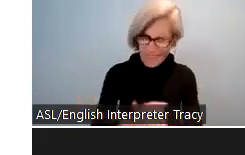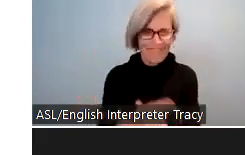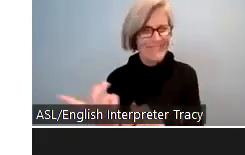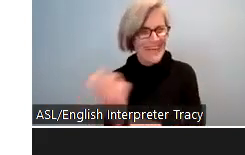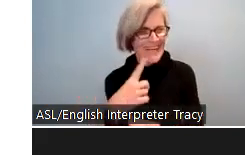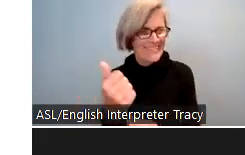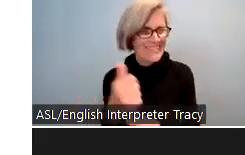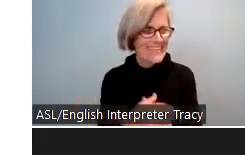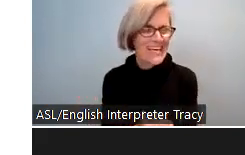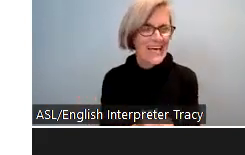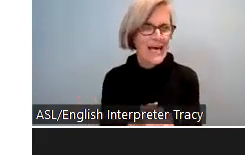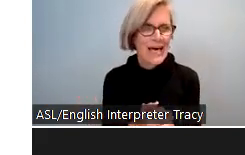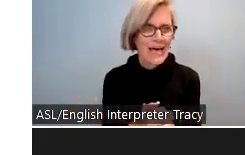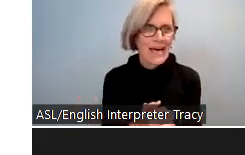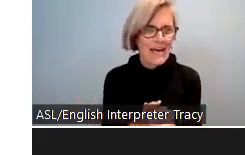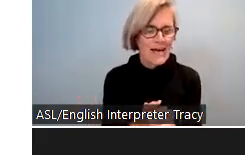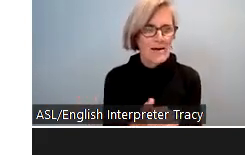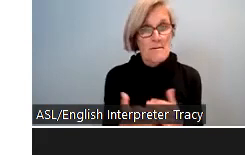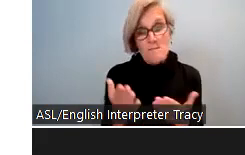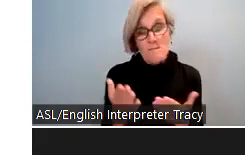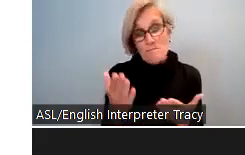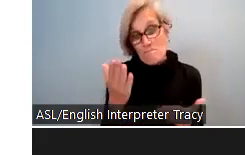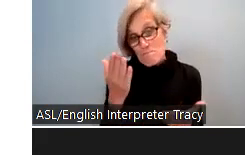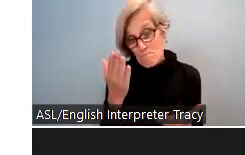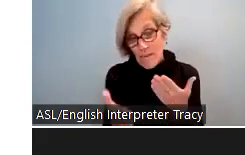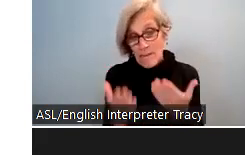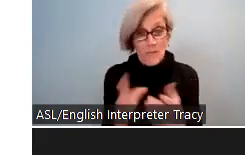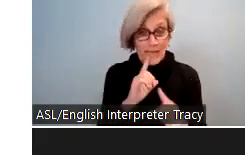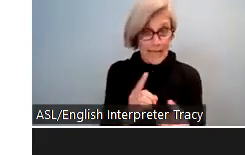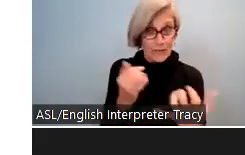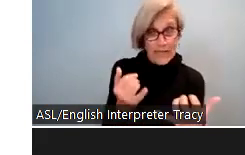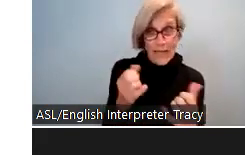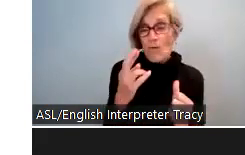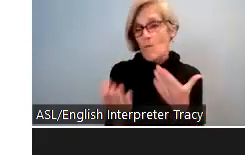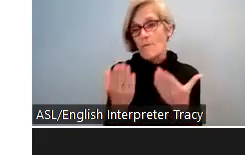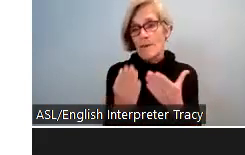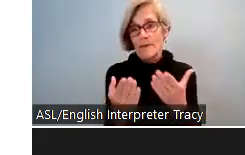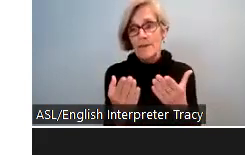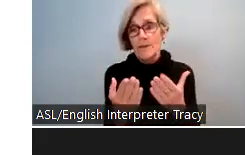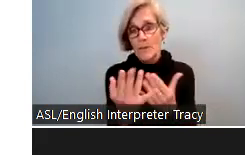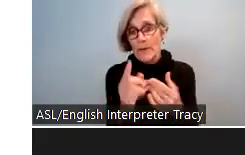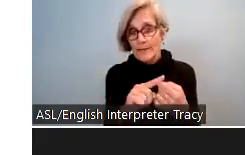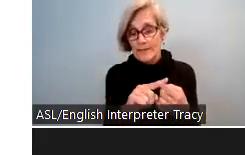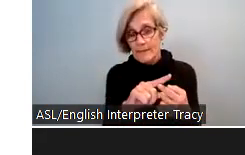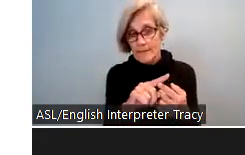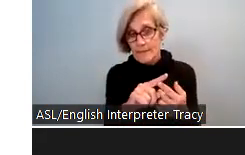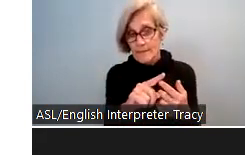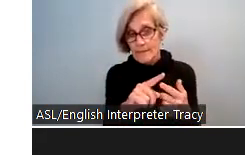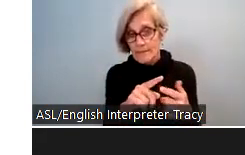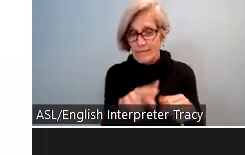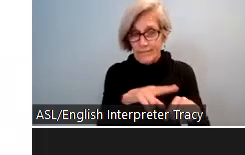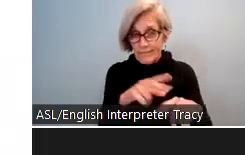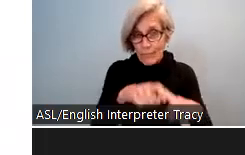question. We might get to it at that point, or we may hold off until a natural break, but we'll definitely get to it at the end of the presentation.